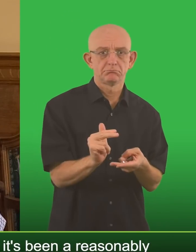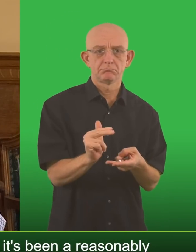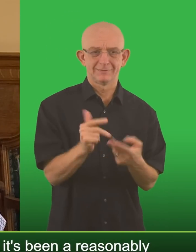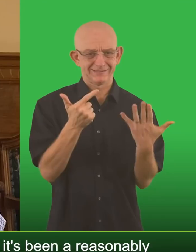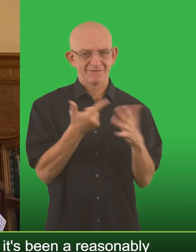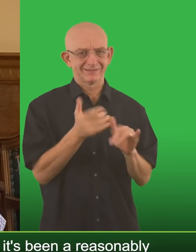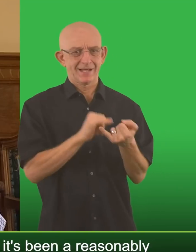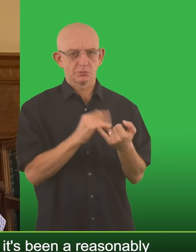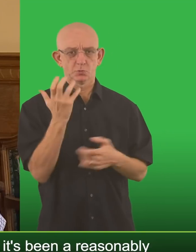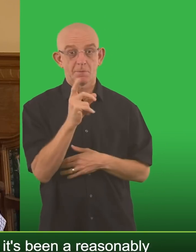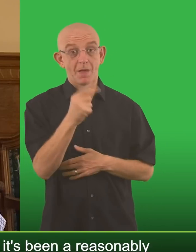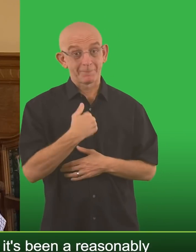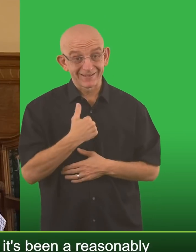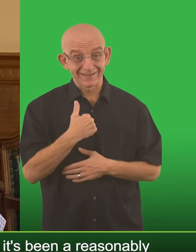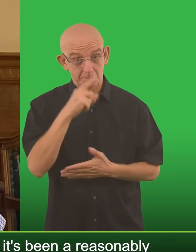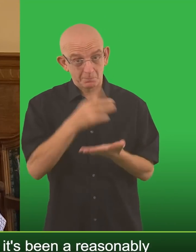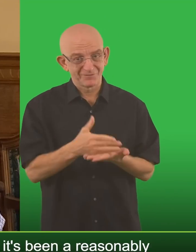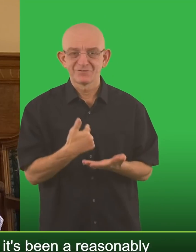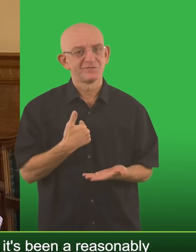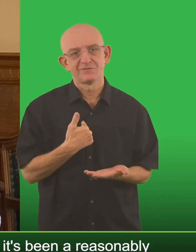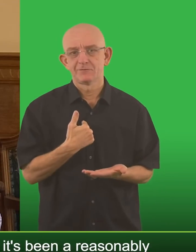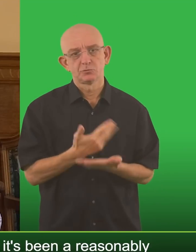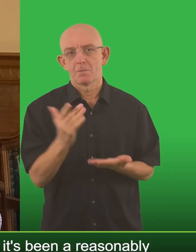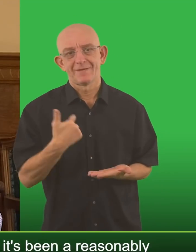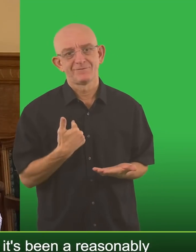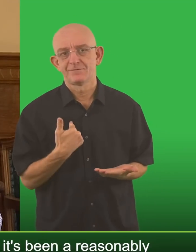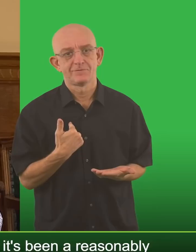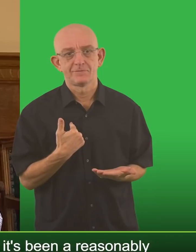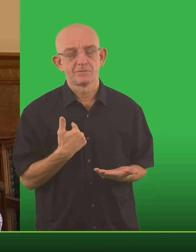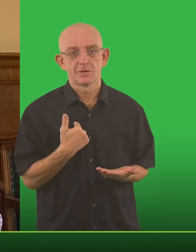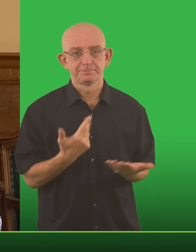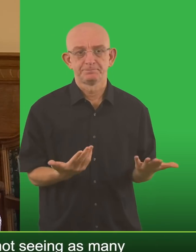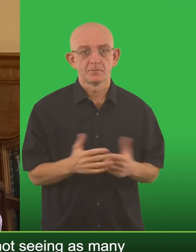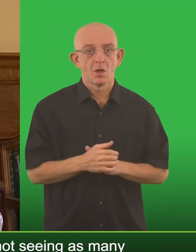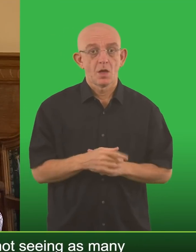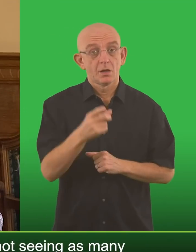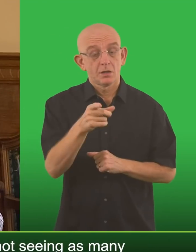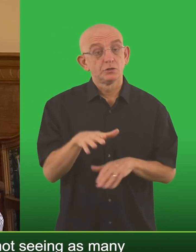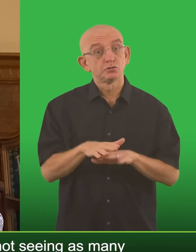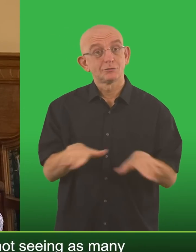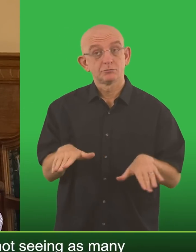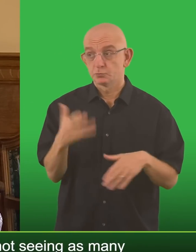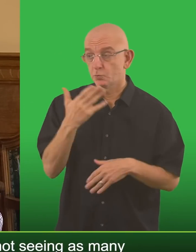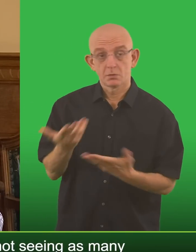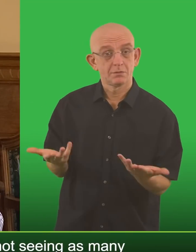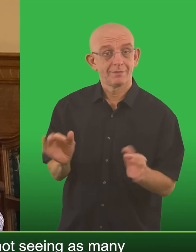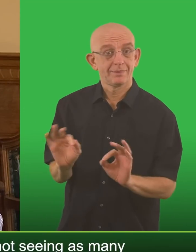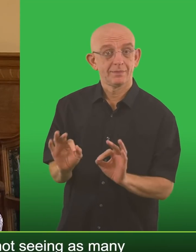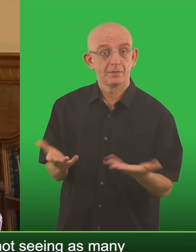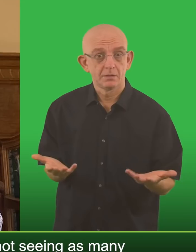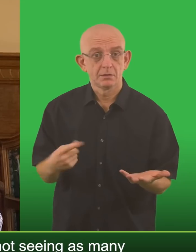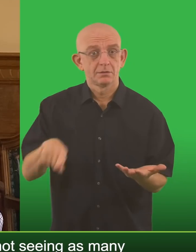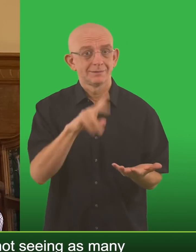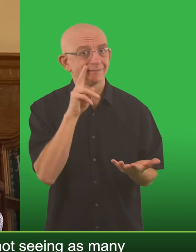reasonably steep decline in 7-day rate, but I don't believe it's real. Firstly, kids aren't in school,